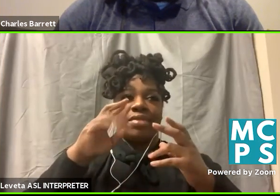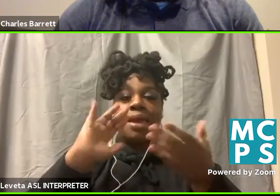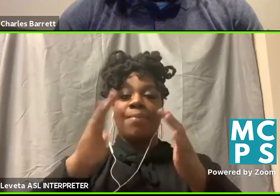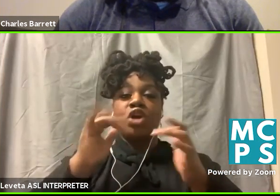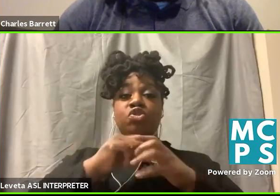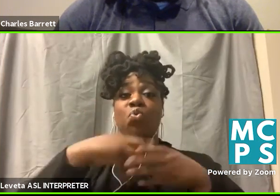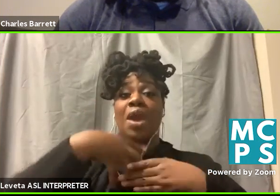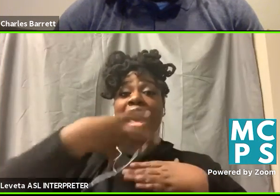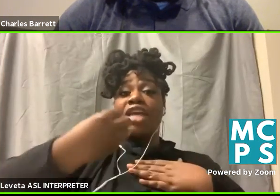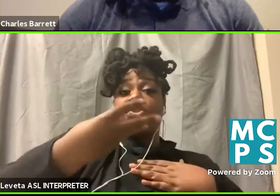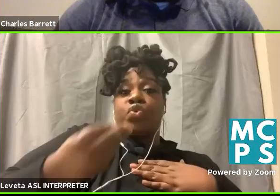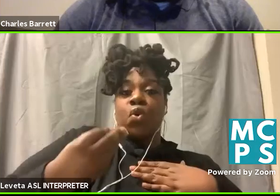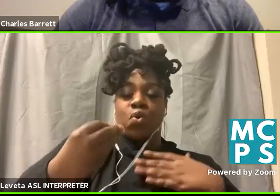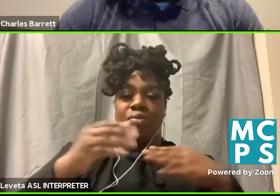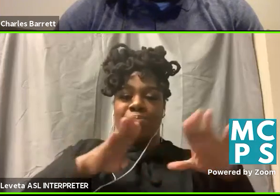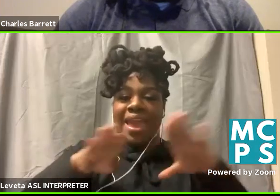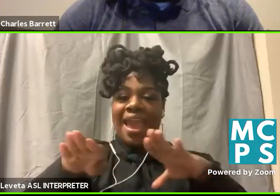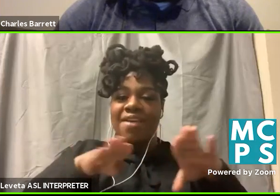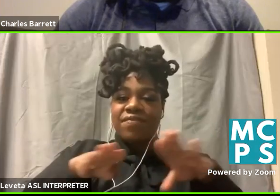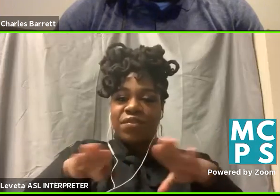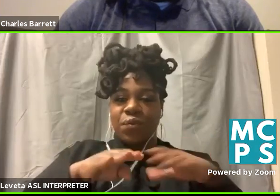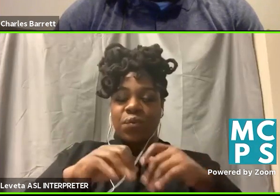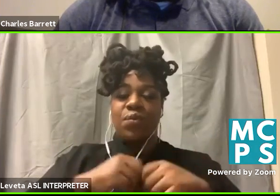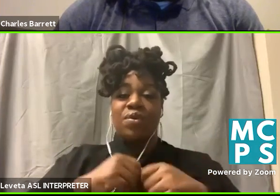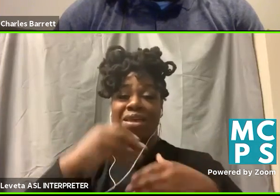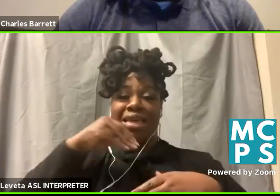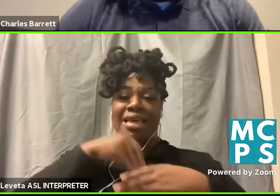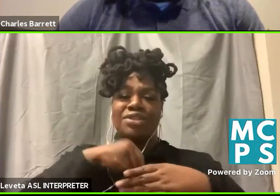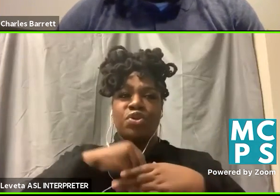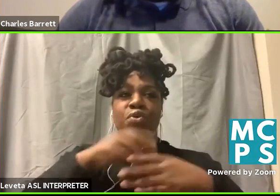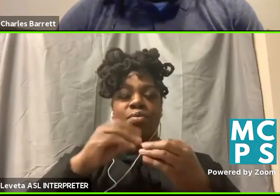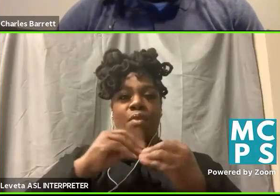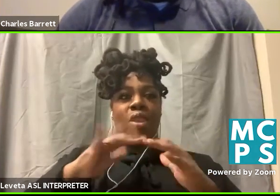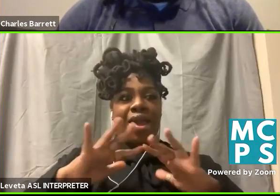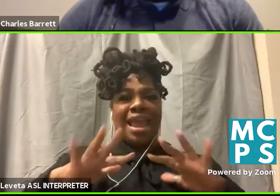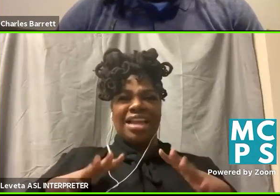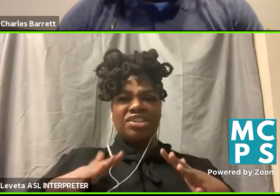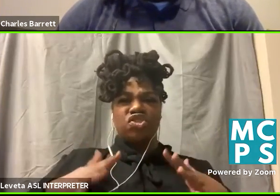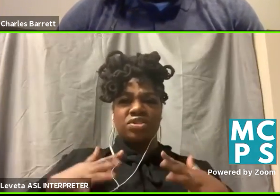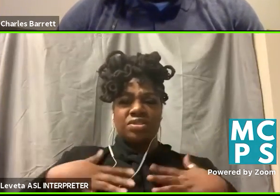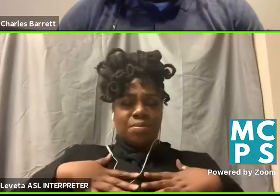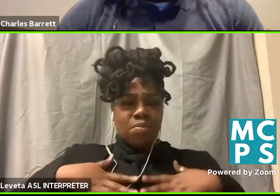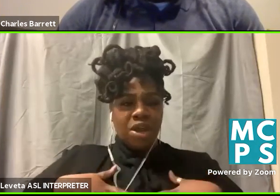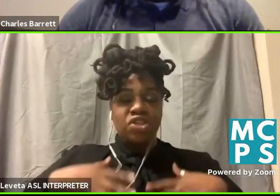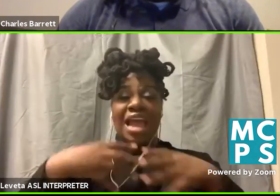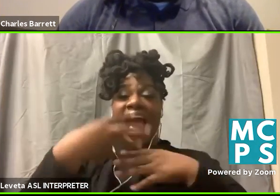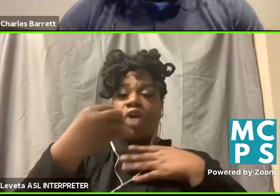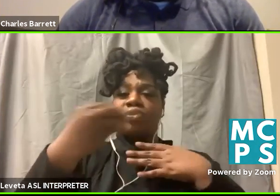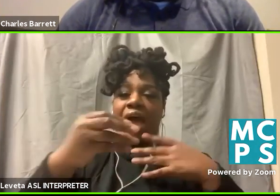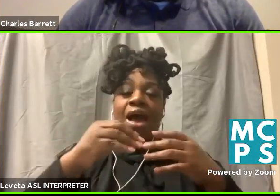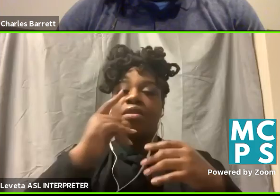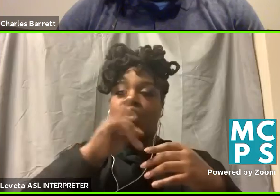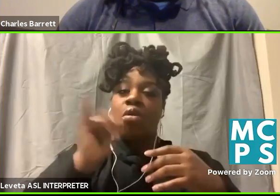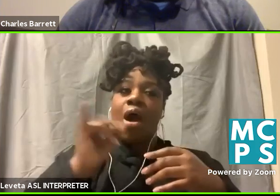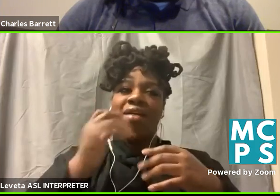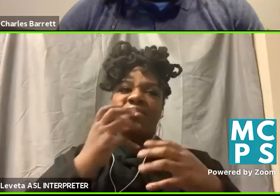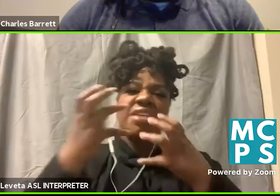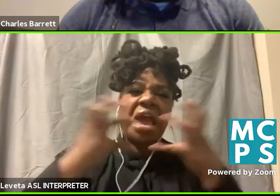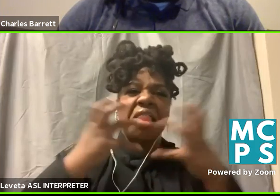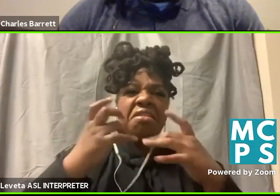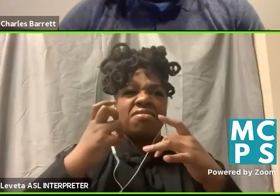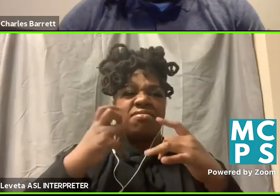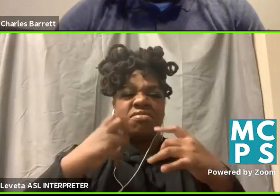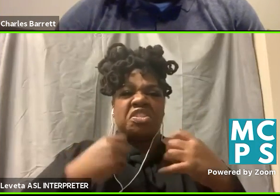being the anxious depression and so forth. But unfortunately, because of bias, many times teachers and those who work